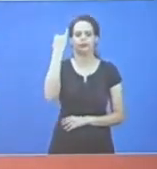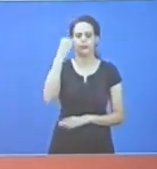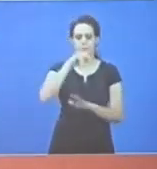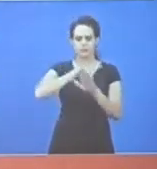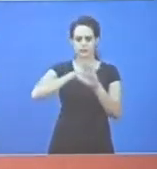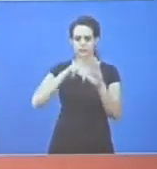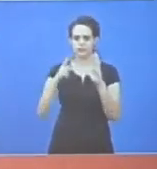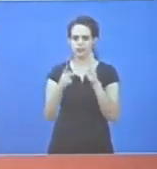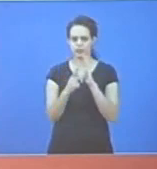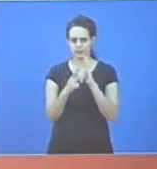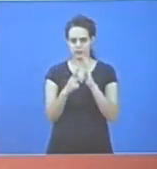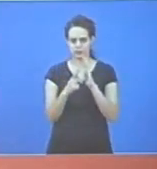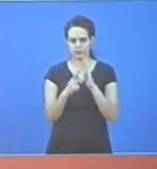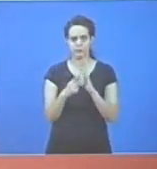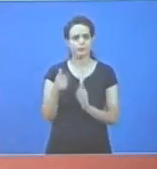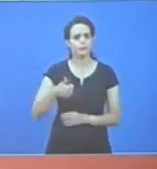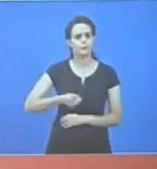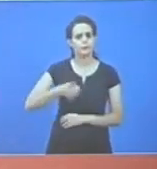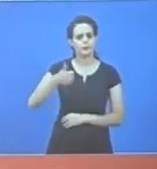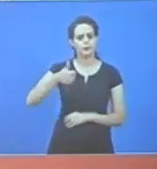some important aspects.